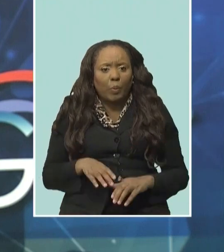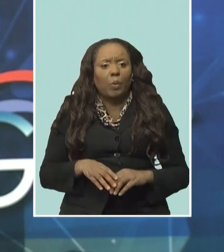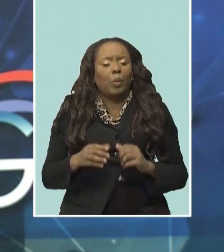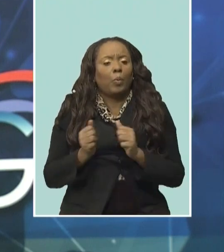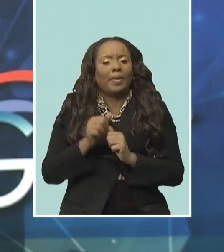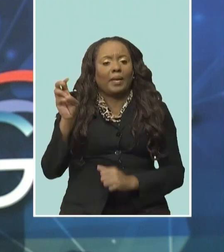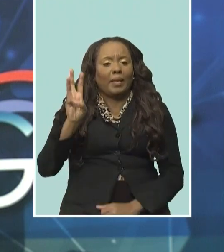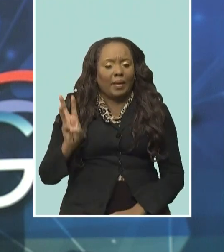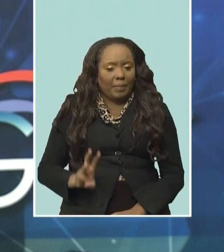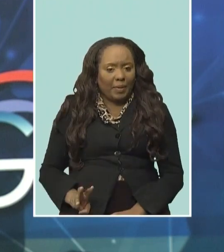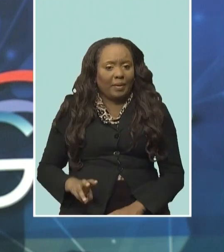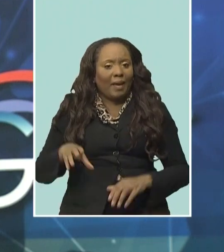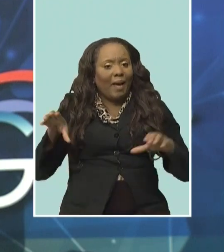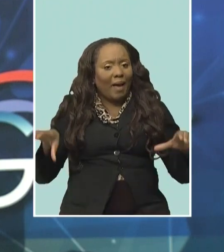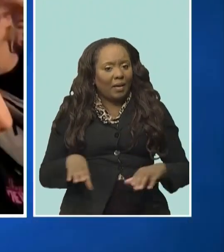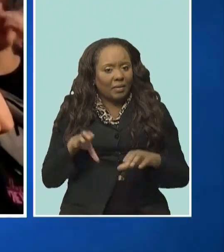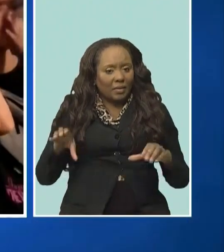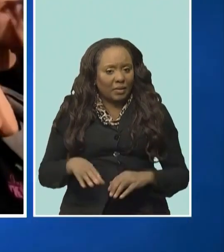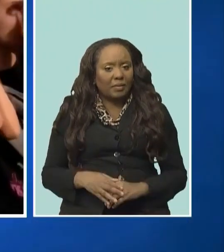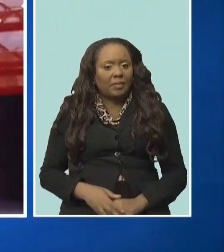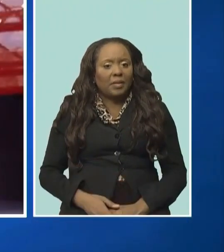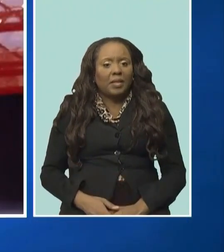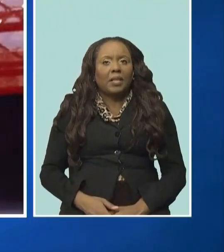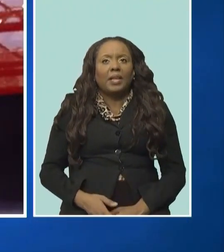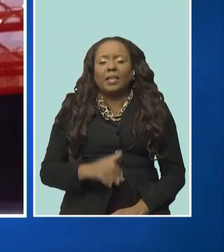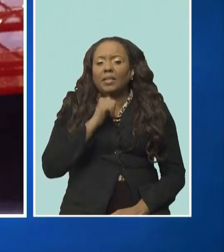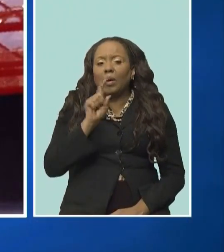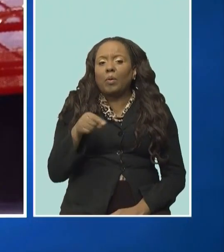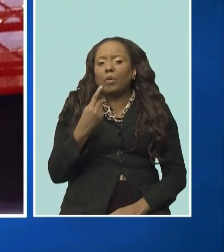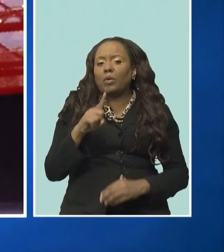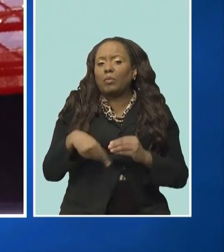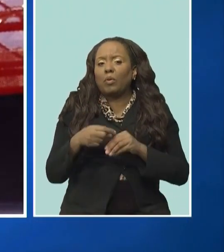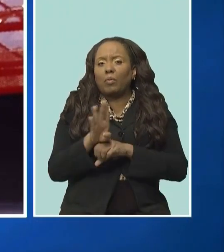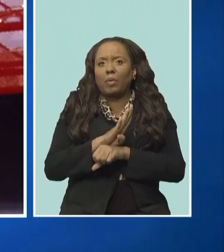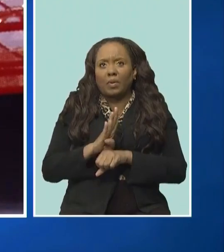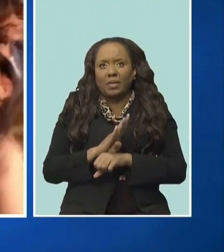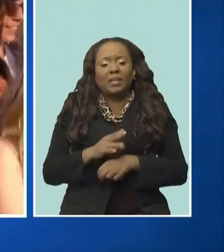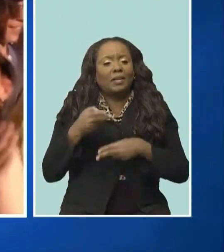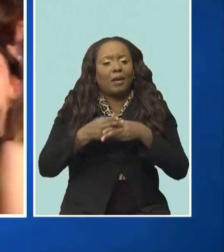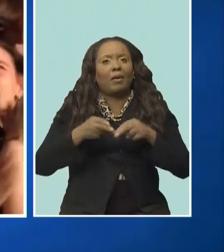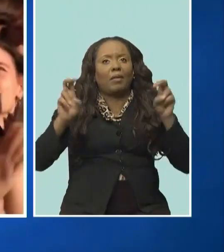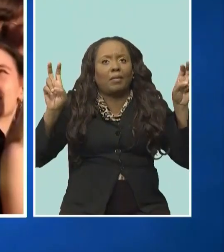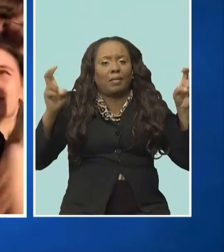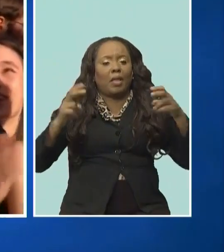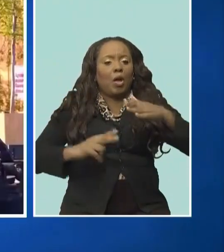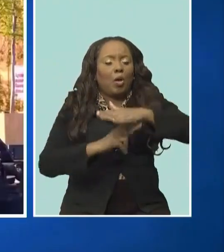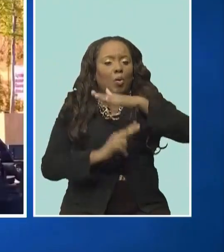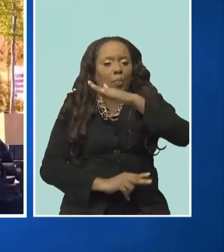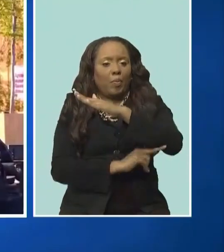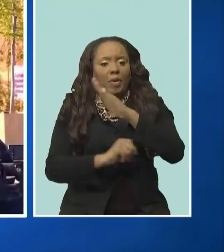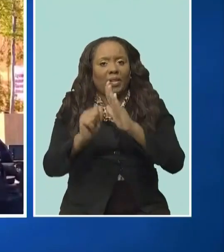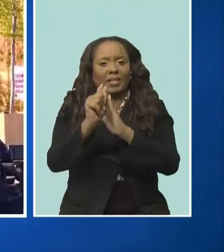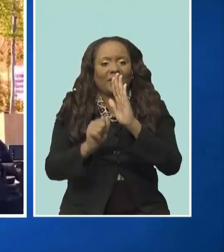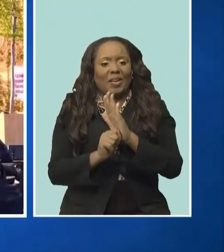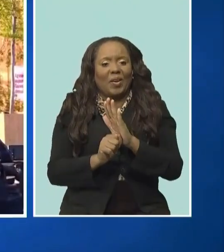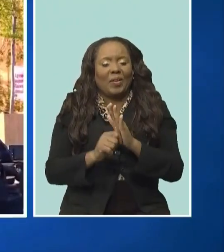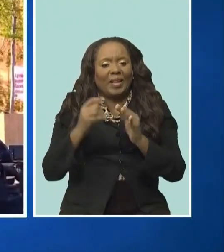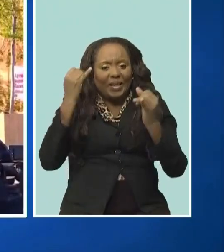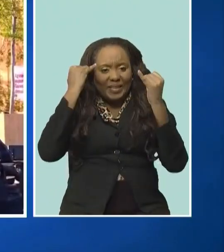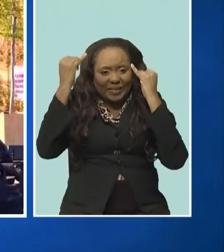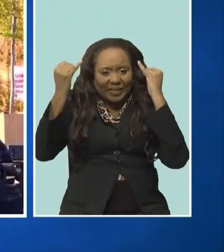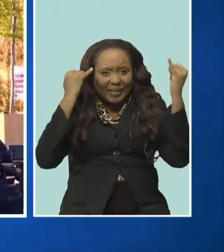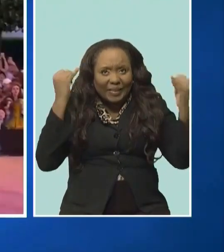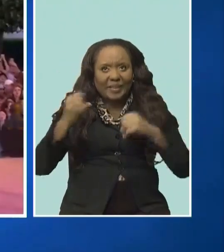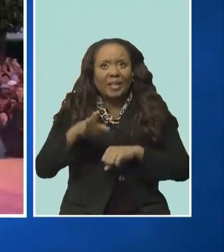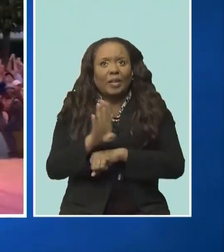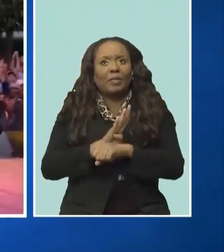Initiative. Despite its name, she says it is not solely about Barbados. The Barbadian leader was at the time speaking to thousands of